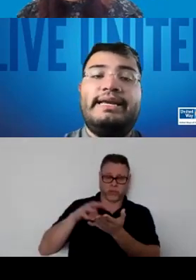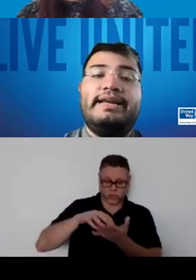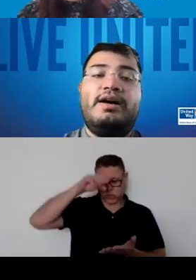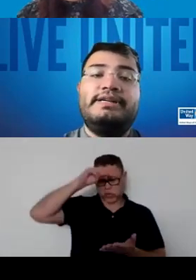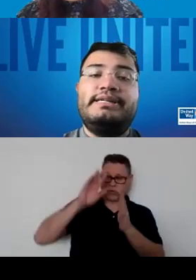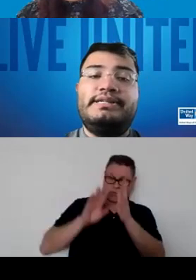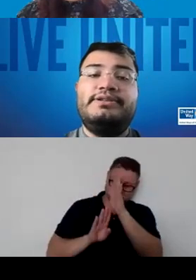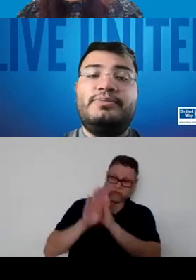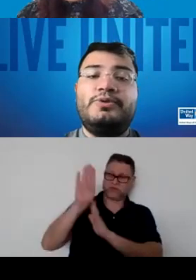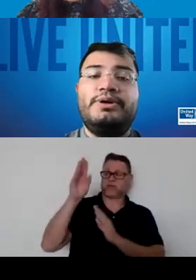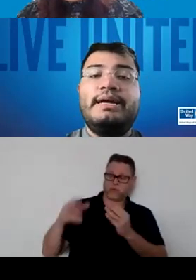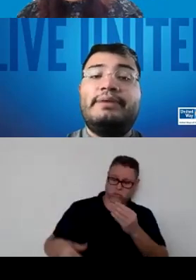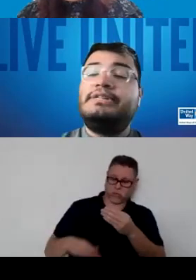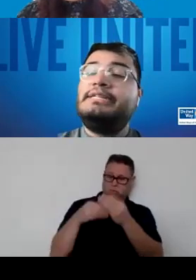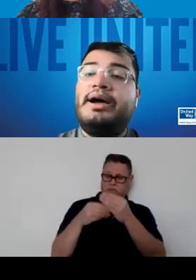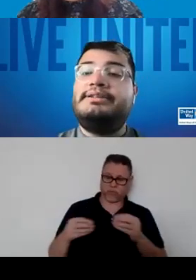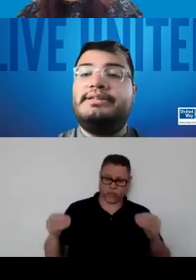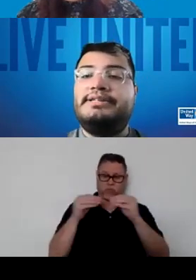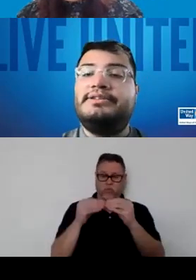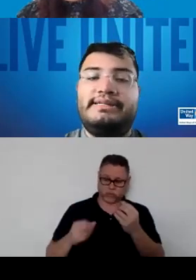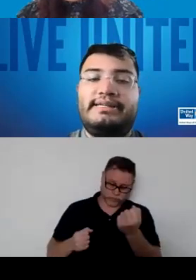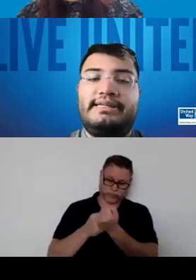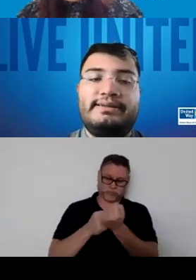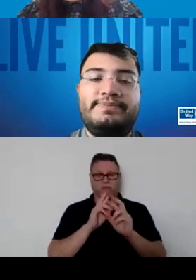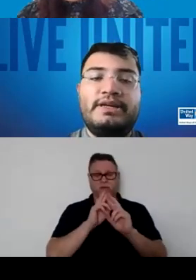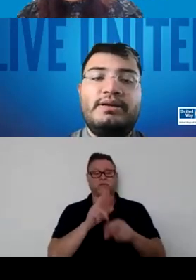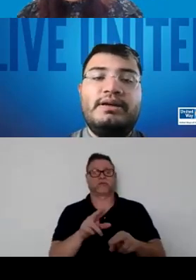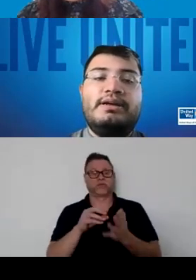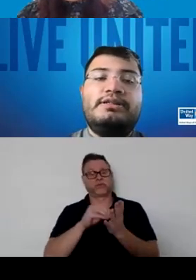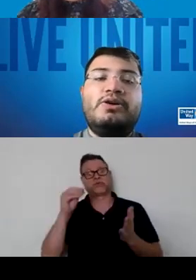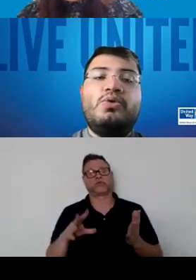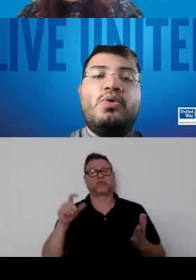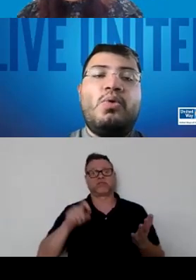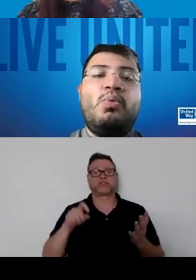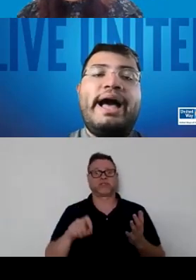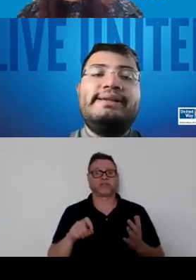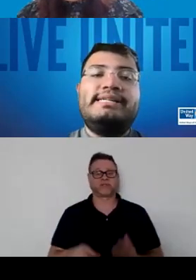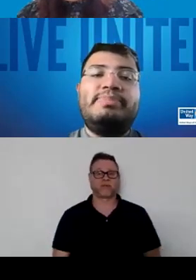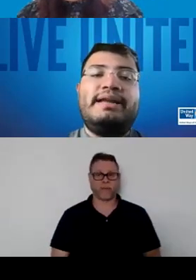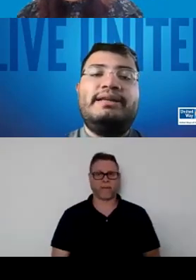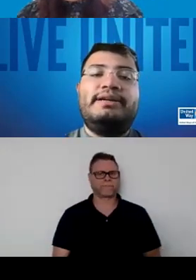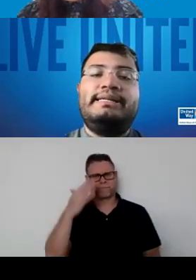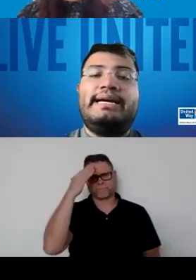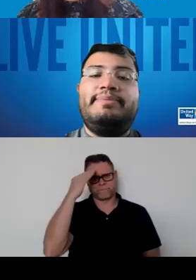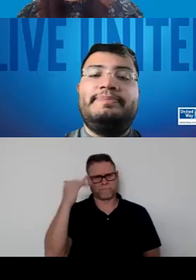development and can offer additional support that responds to students' needs. So